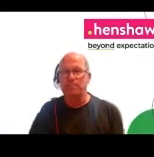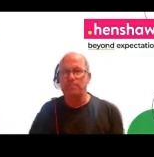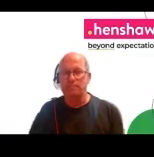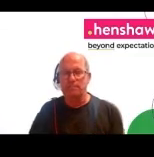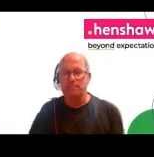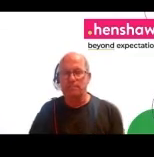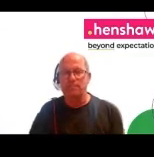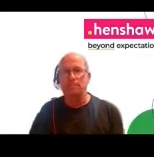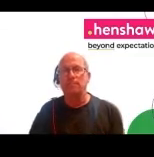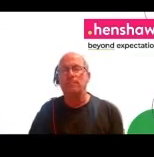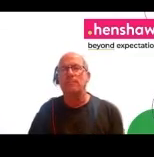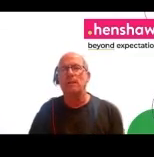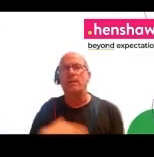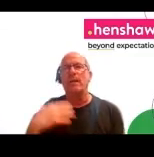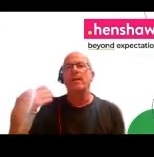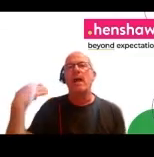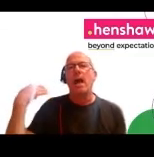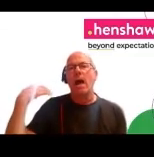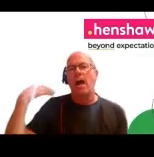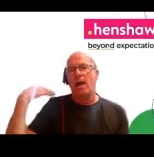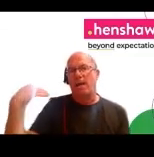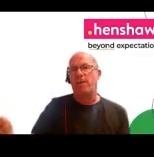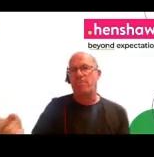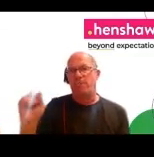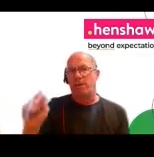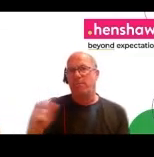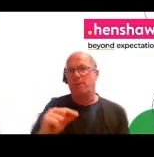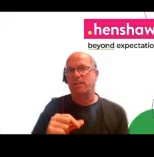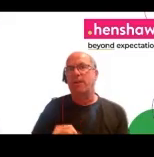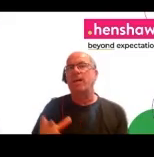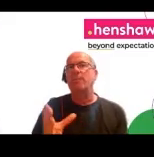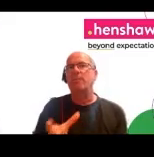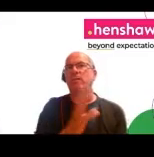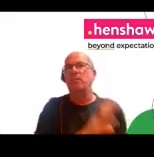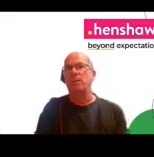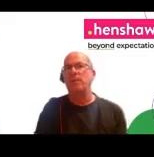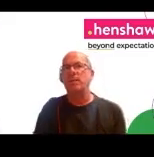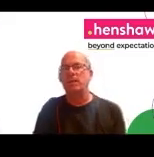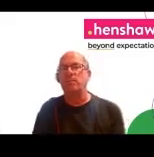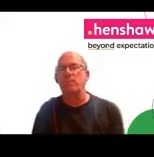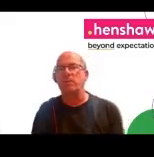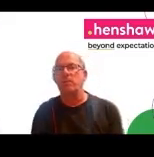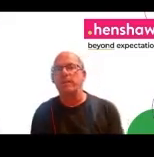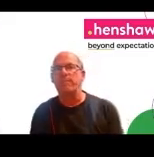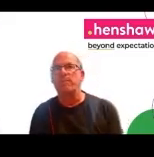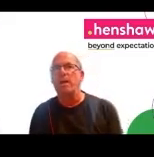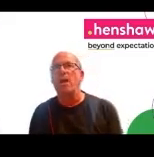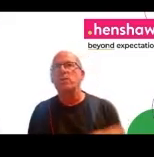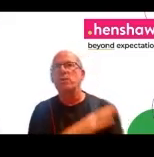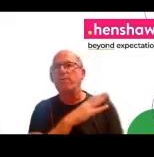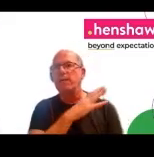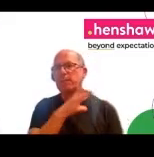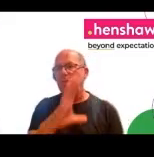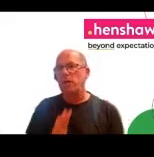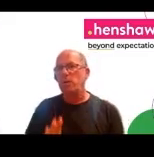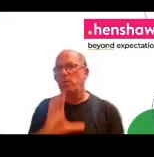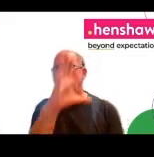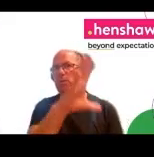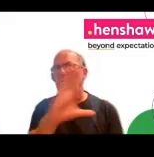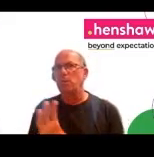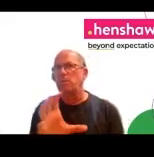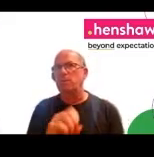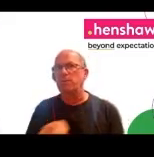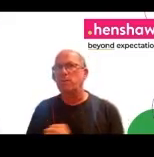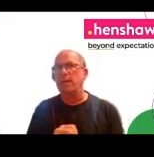up, button. okay. If I flip from right to left, I move to the previous item on the screen. So if I didn't